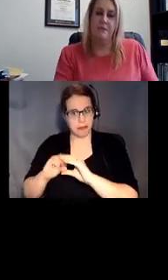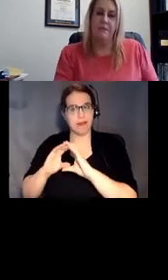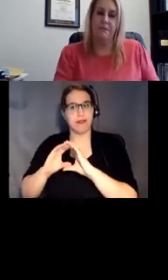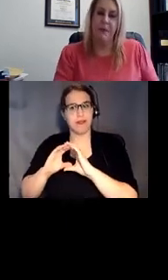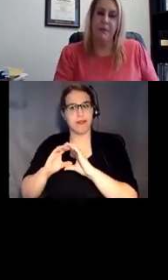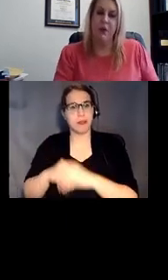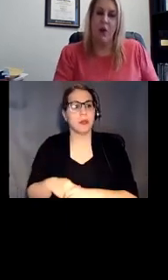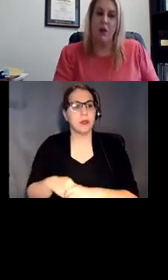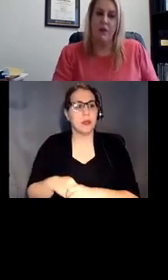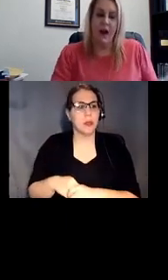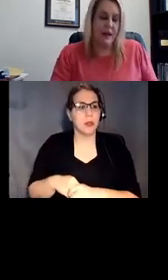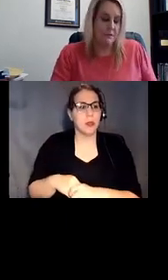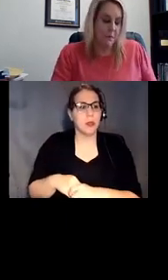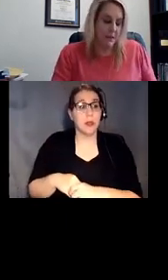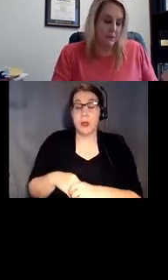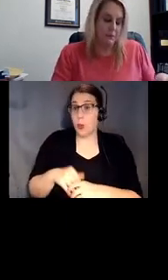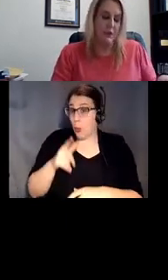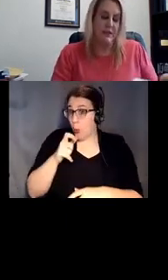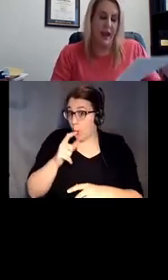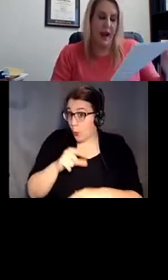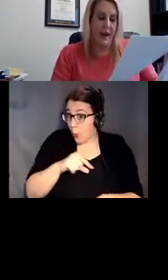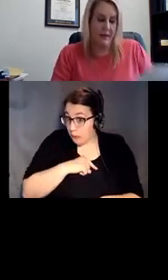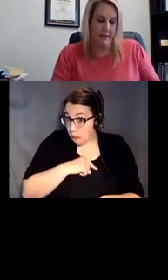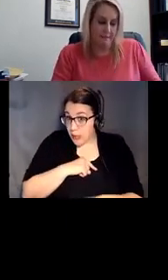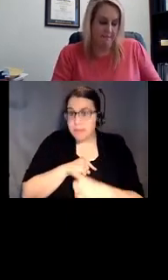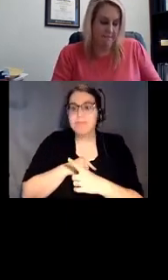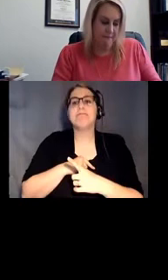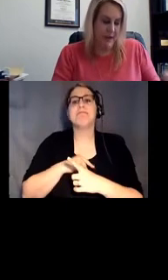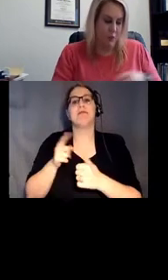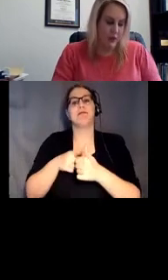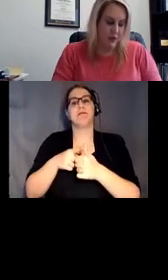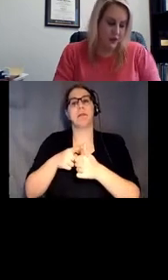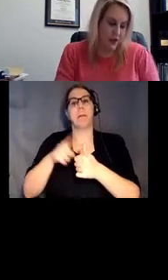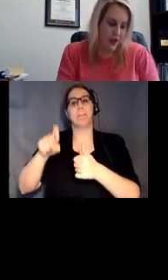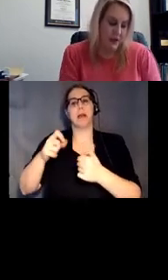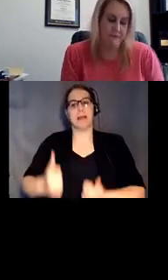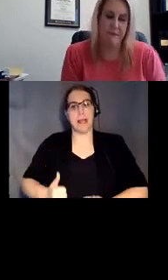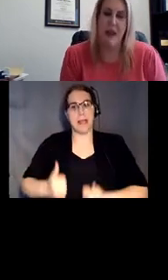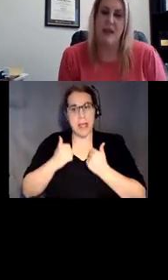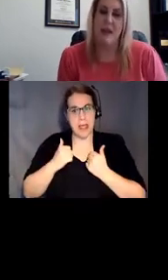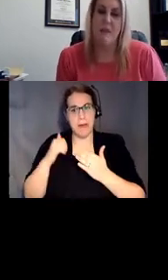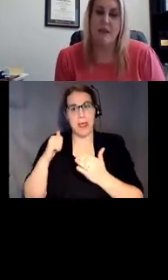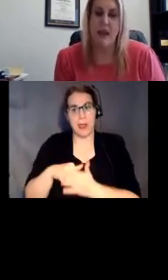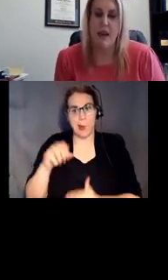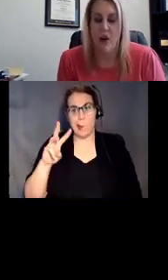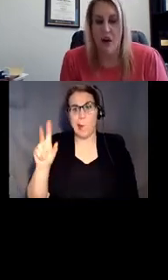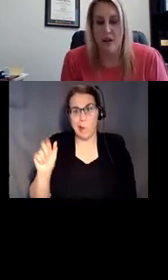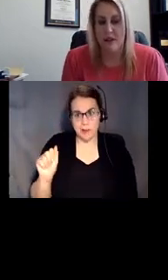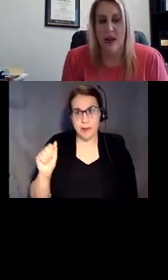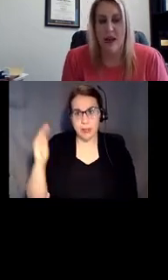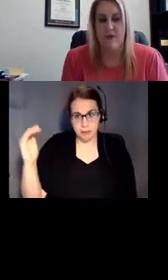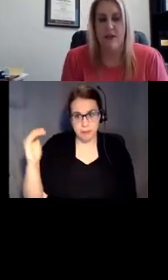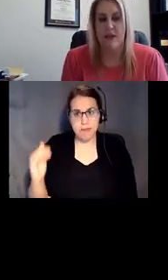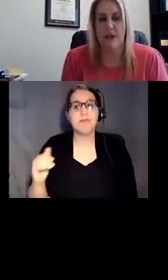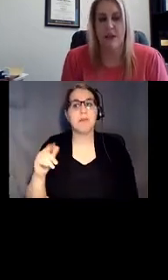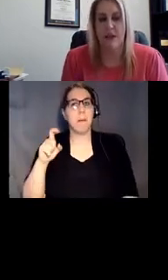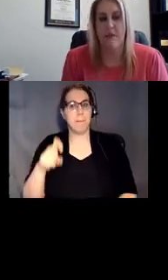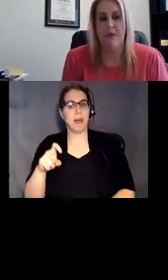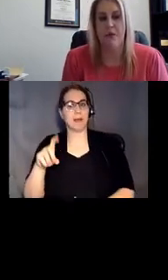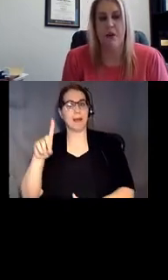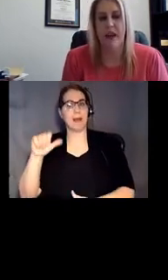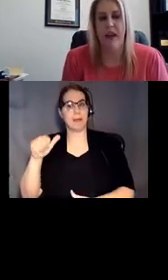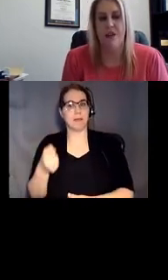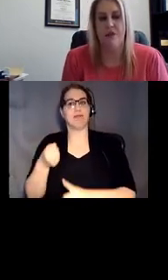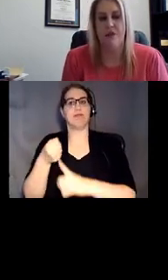the people that qualify must reside in West Virginia. They must have an onset of